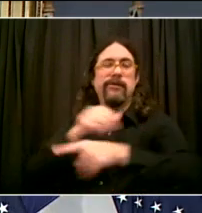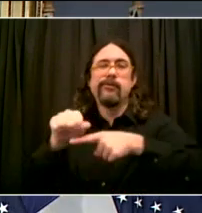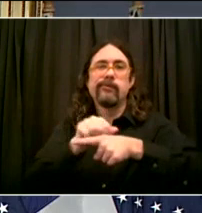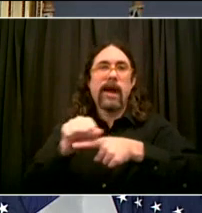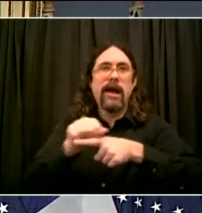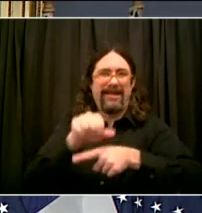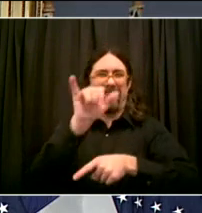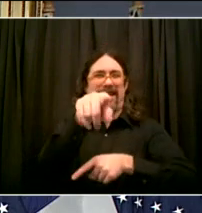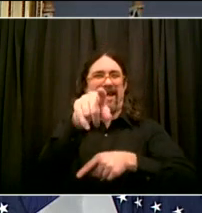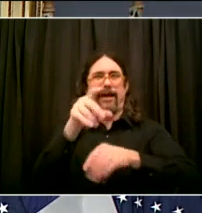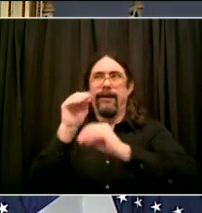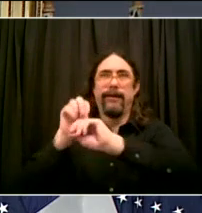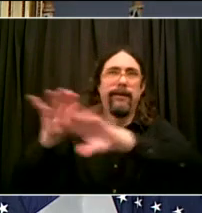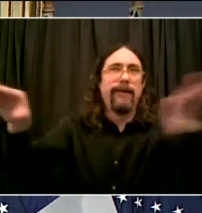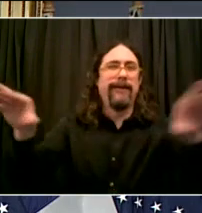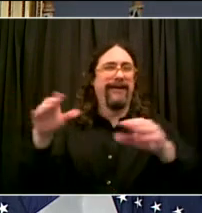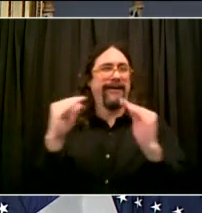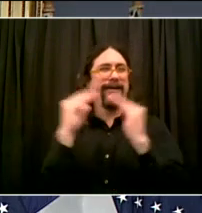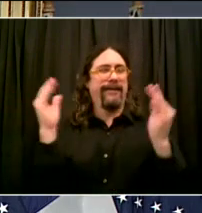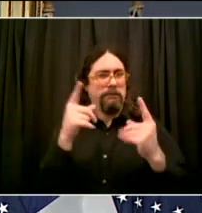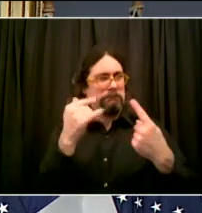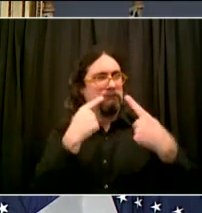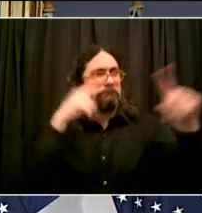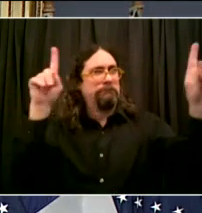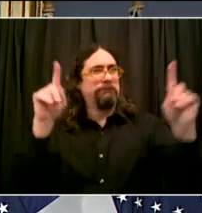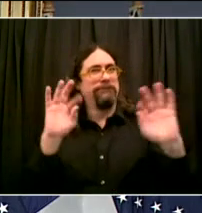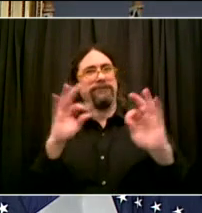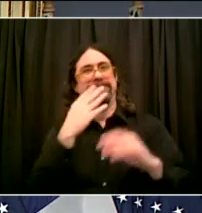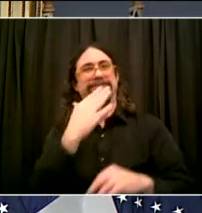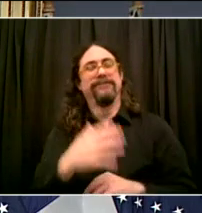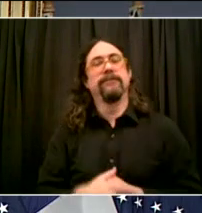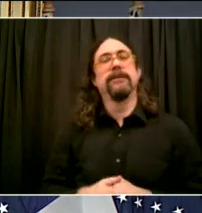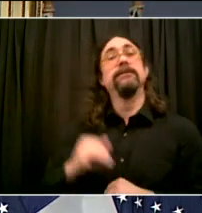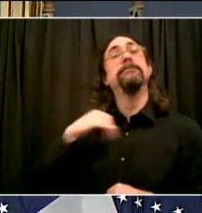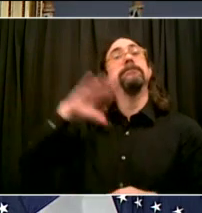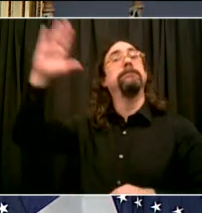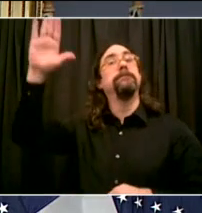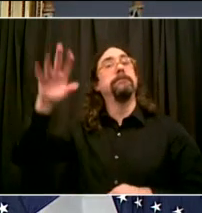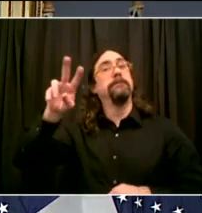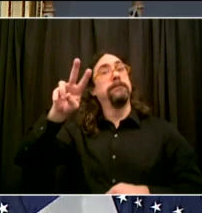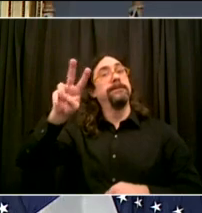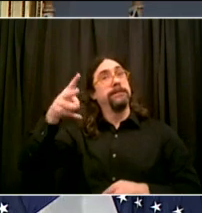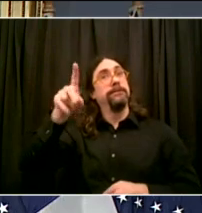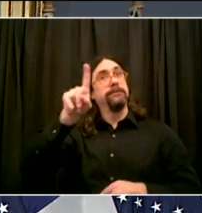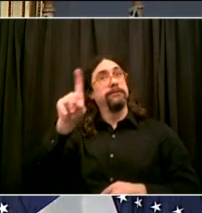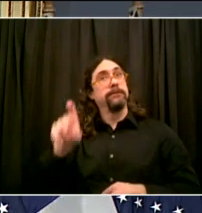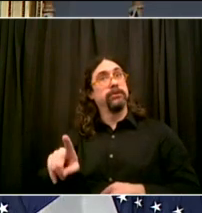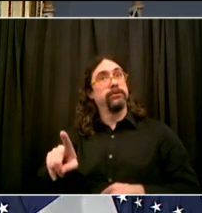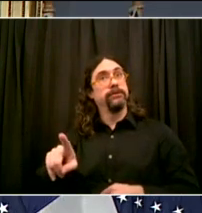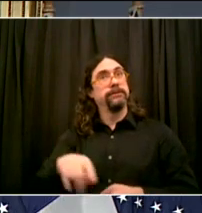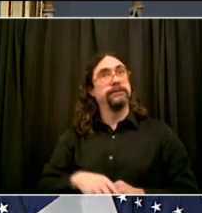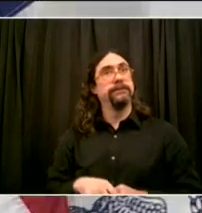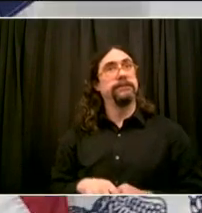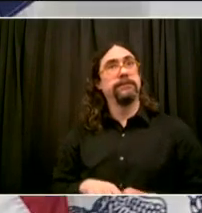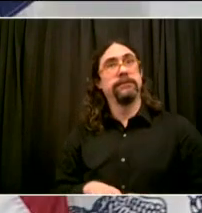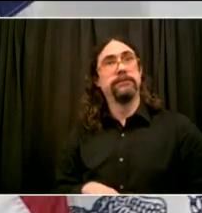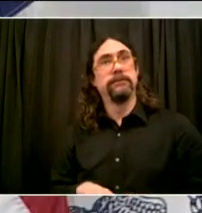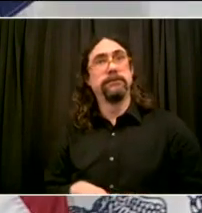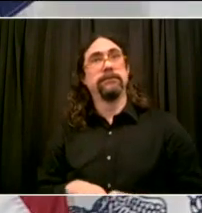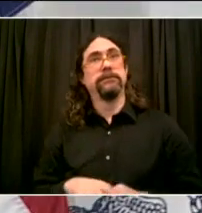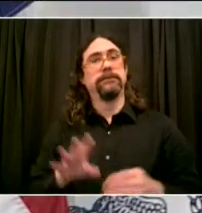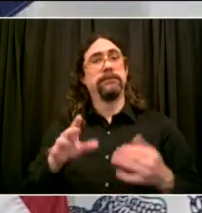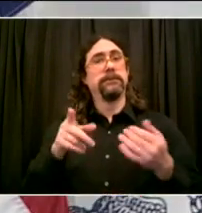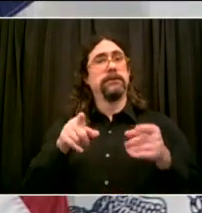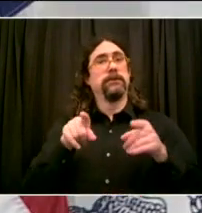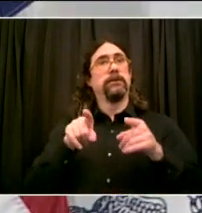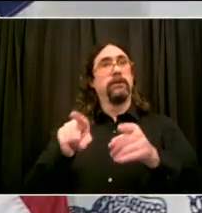what they're going to be looking for, and what help they can give restaurateurs if they have any damage. Sure, we're absolutely going to